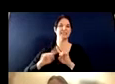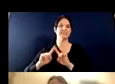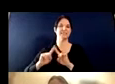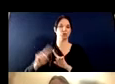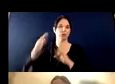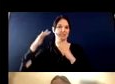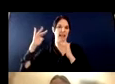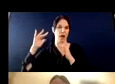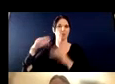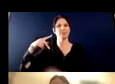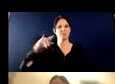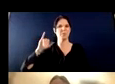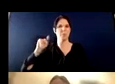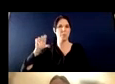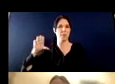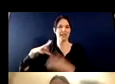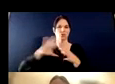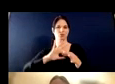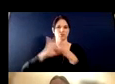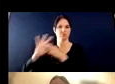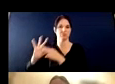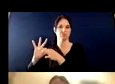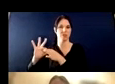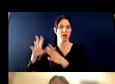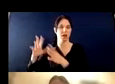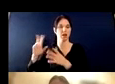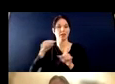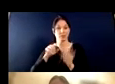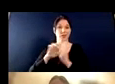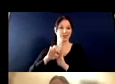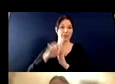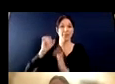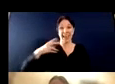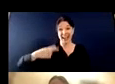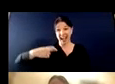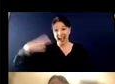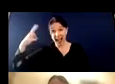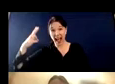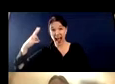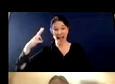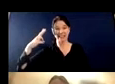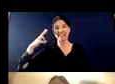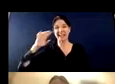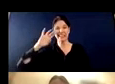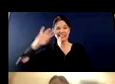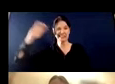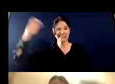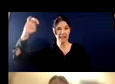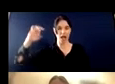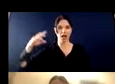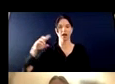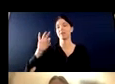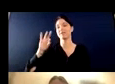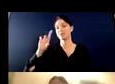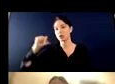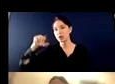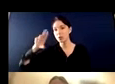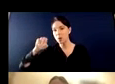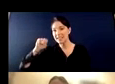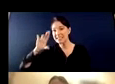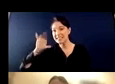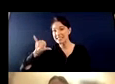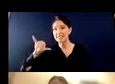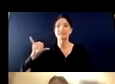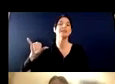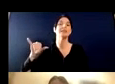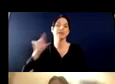at. So for example, that high frequency sound, that bird tweet, it is a very high pitched sound at